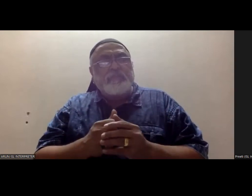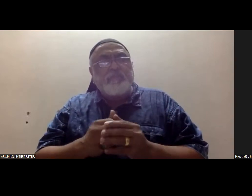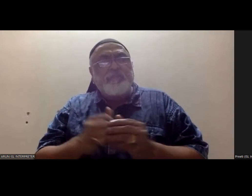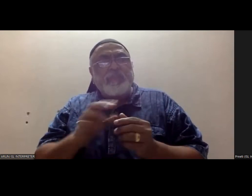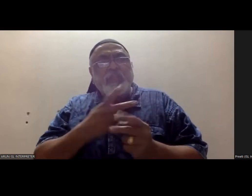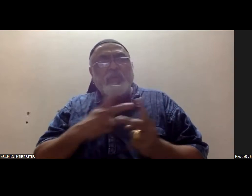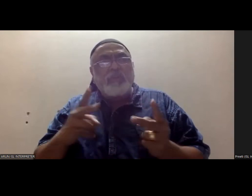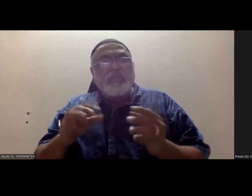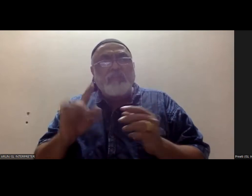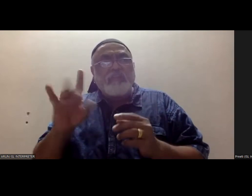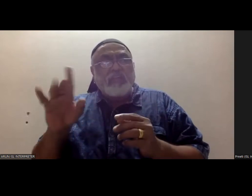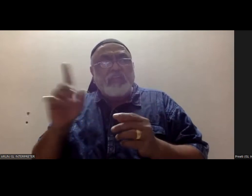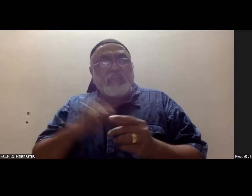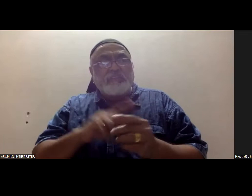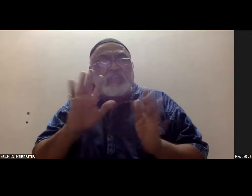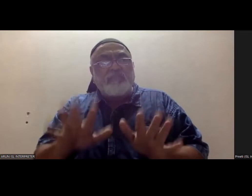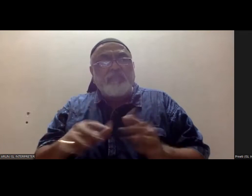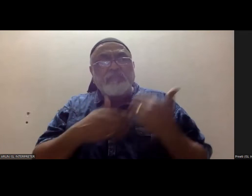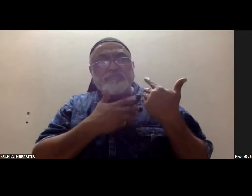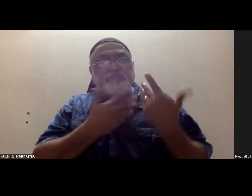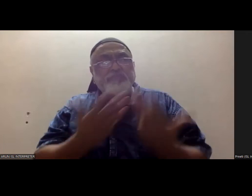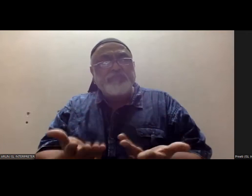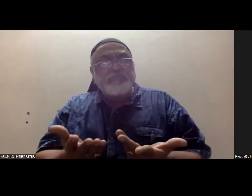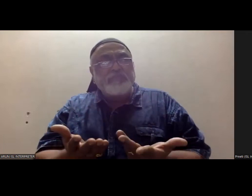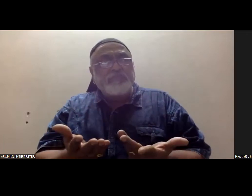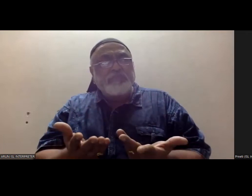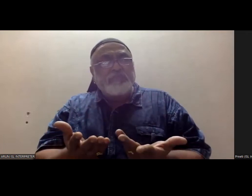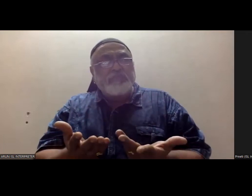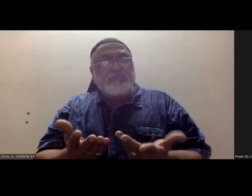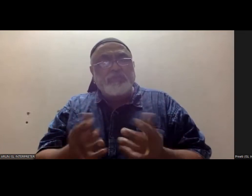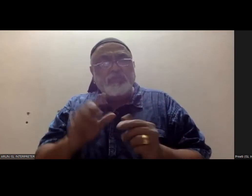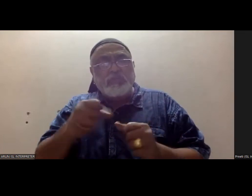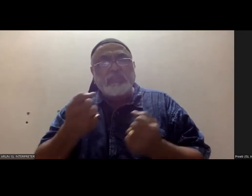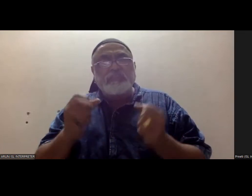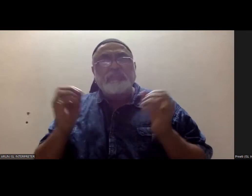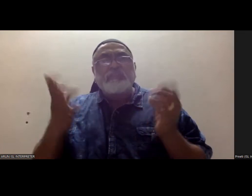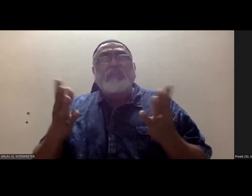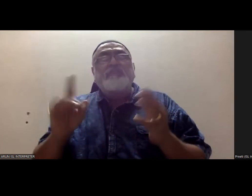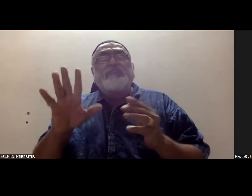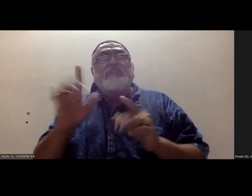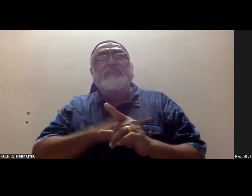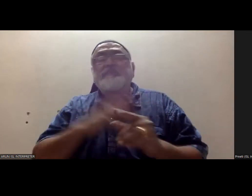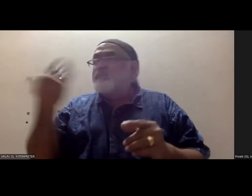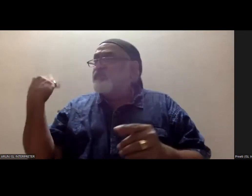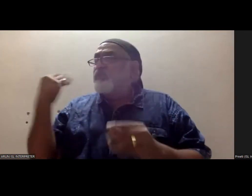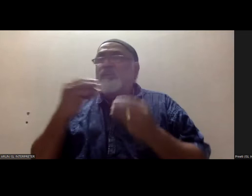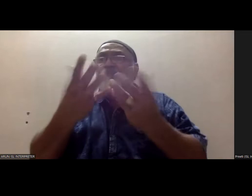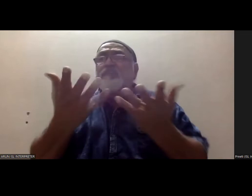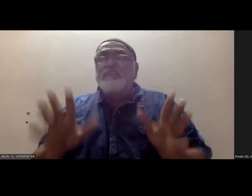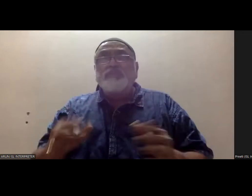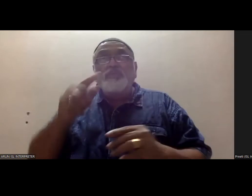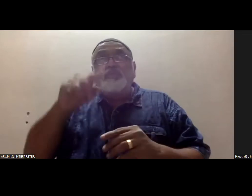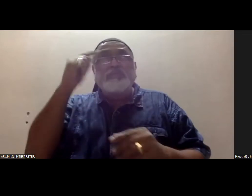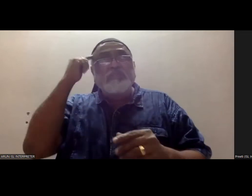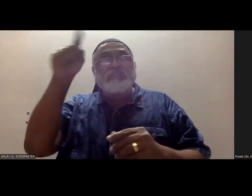15 days. So I do believe that you guys could have started at least working on it. But your concerns